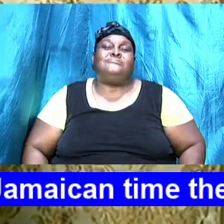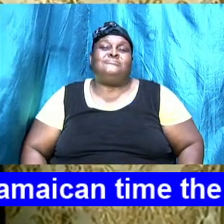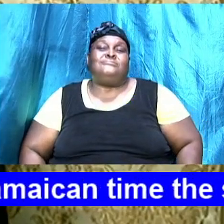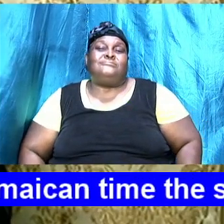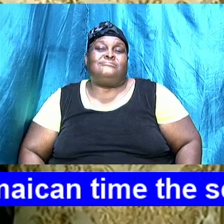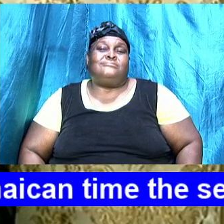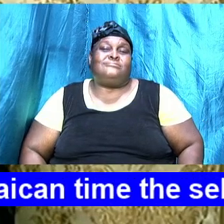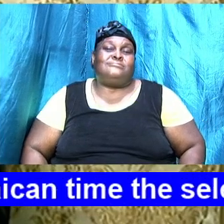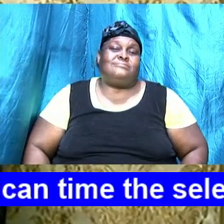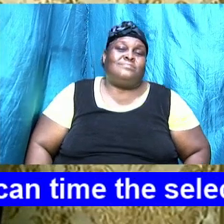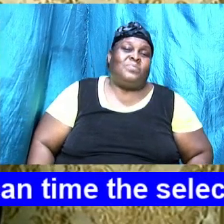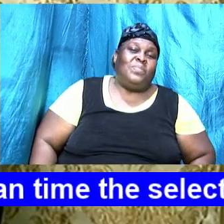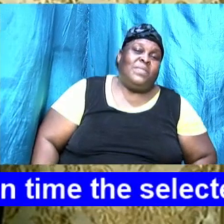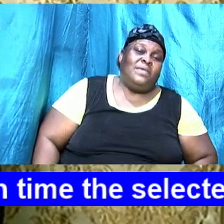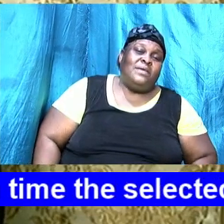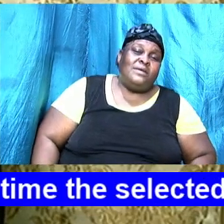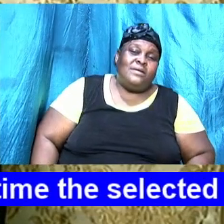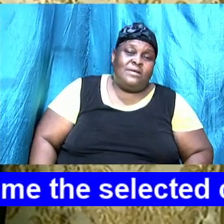that lady